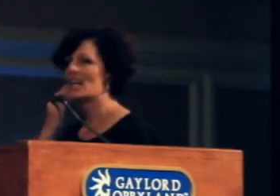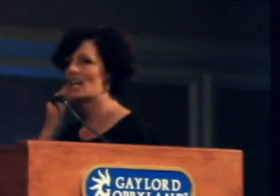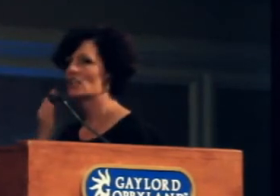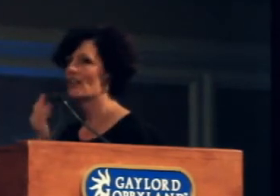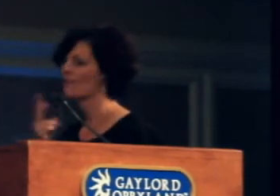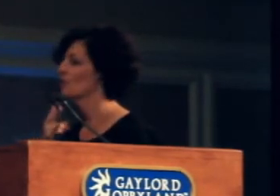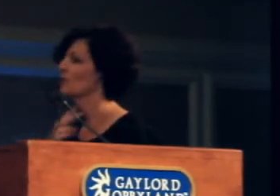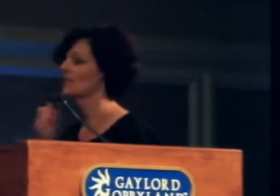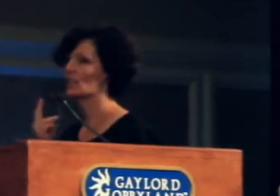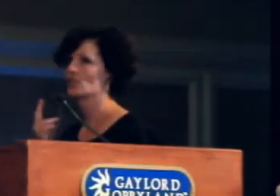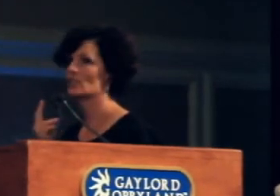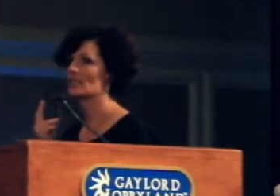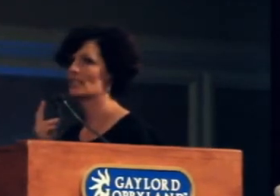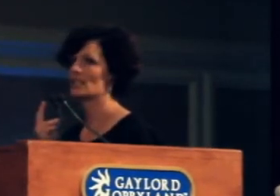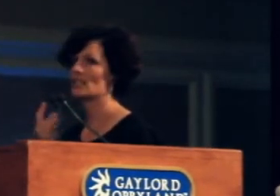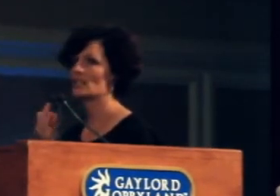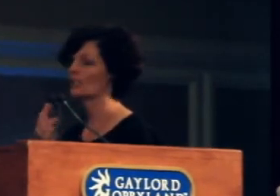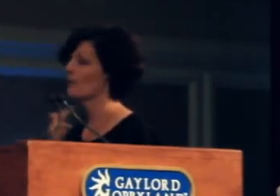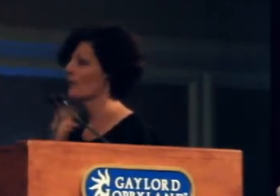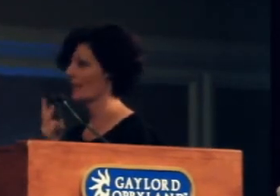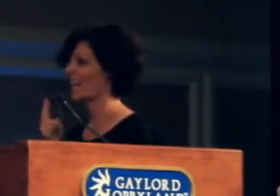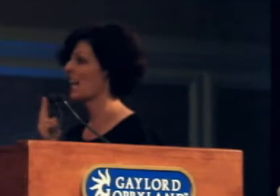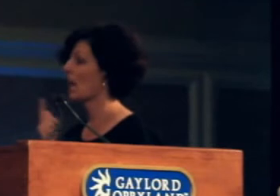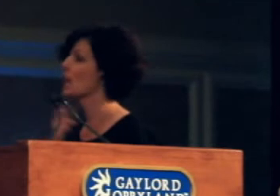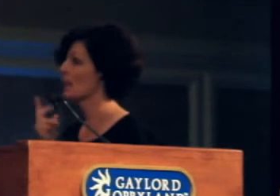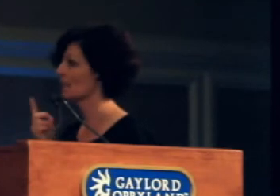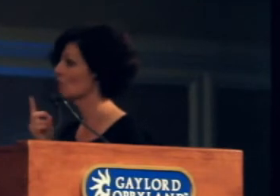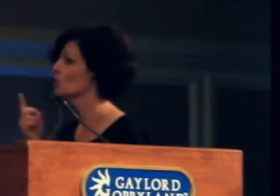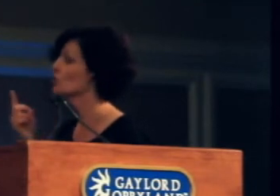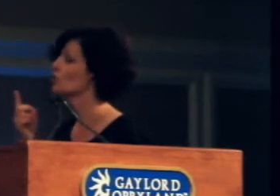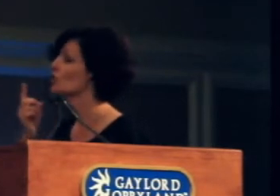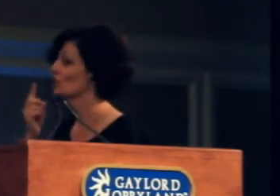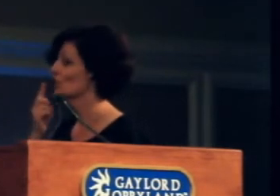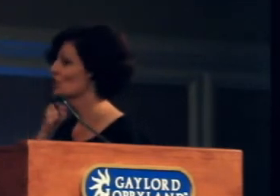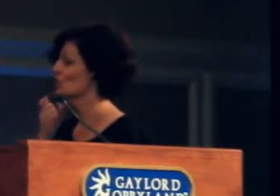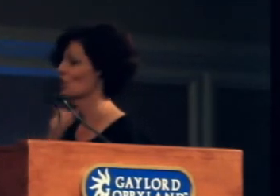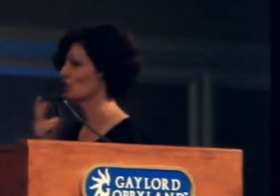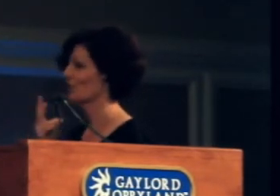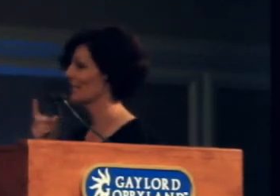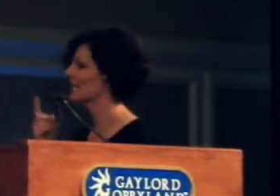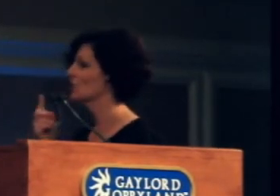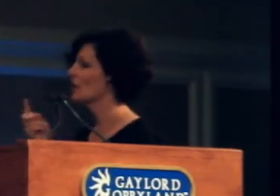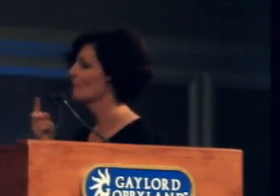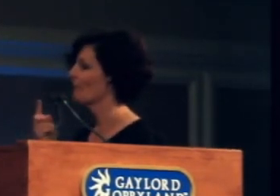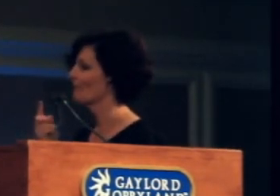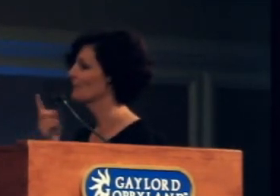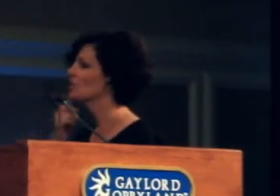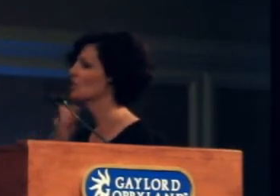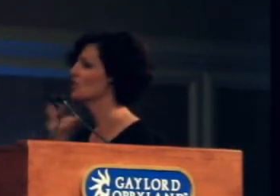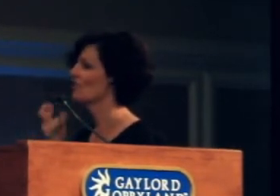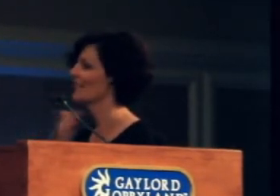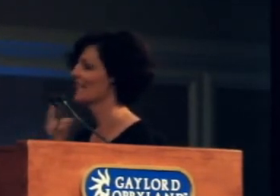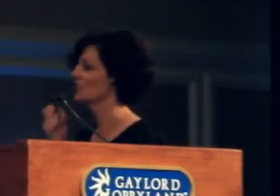last few years have been remarkable. Something clicked for him during his sophomore year, and he hasn't looked back since. James